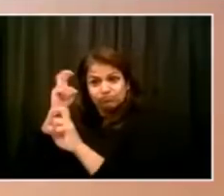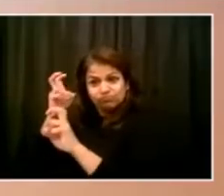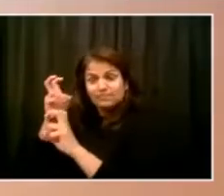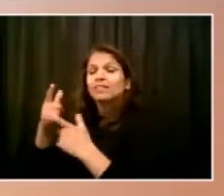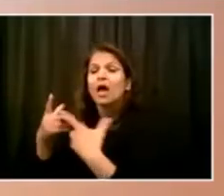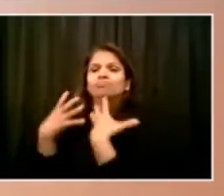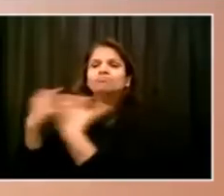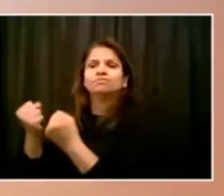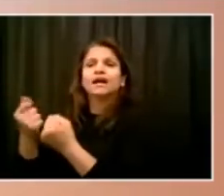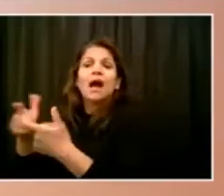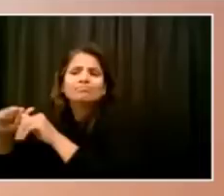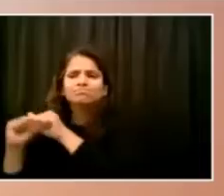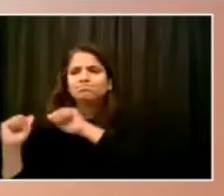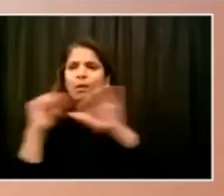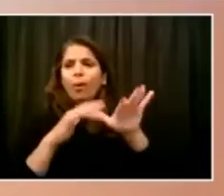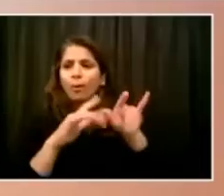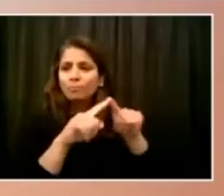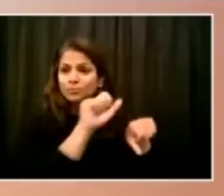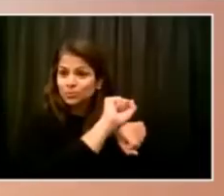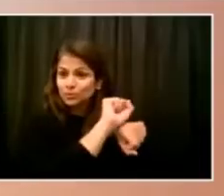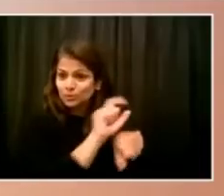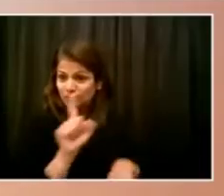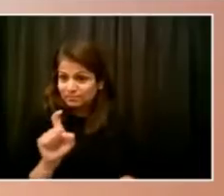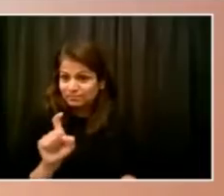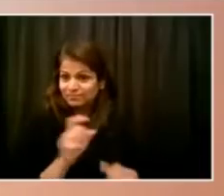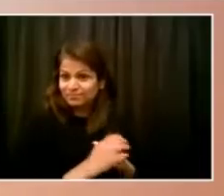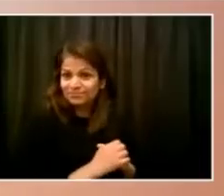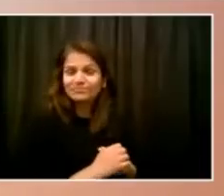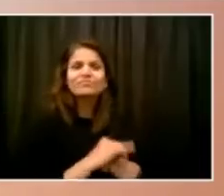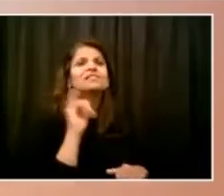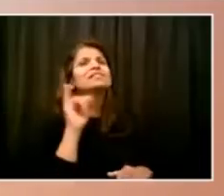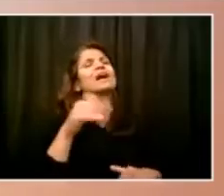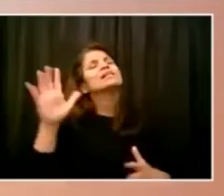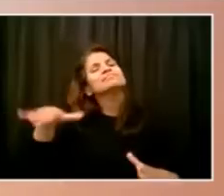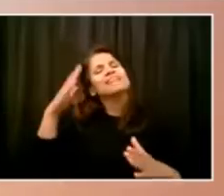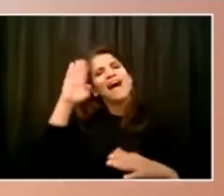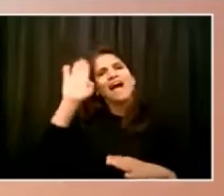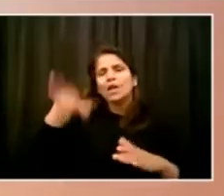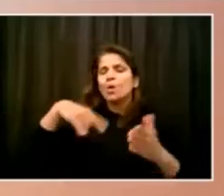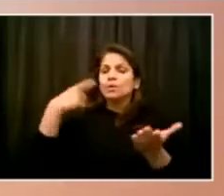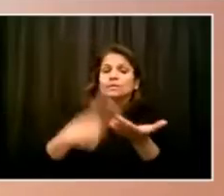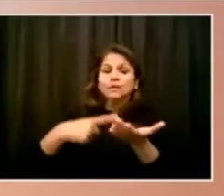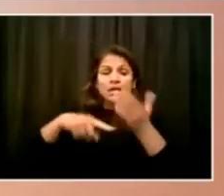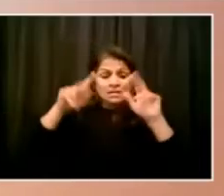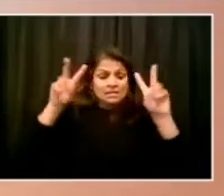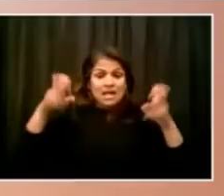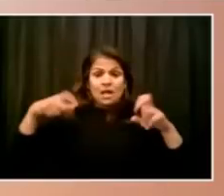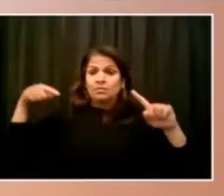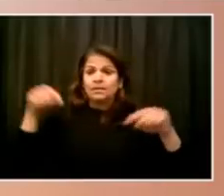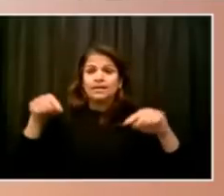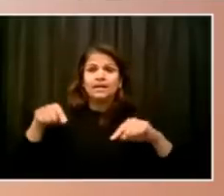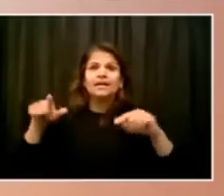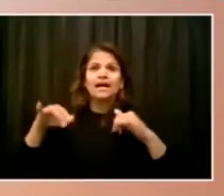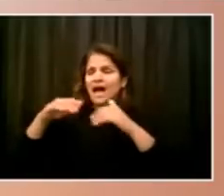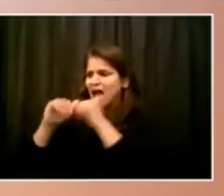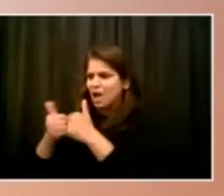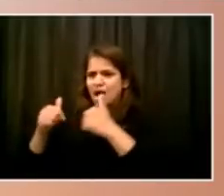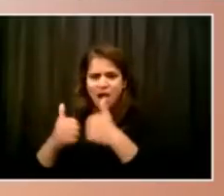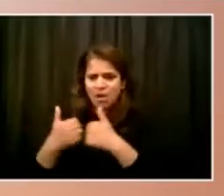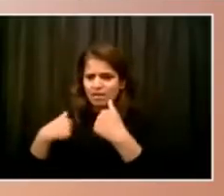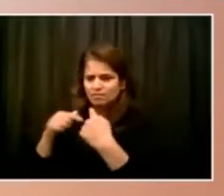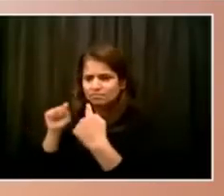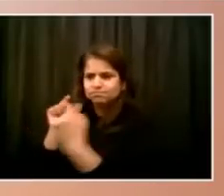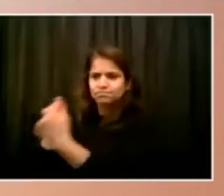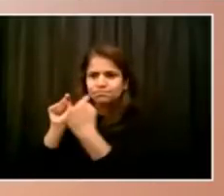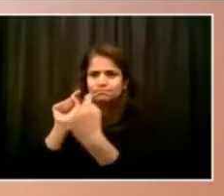But it may include, once testing capacity becomes better, frequent testing of people who are asymptomatic. In an ideal